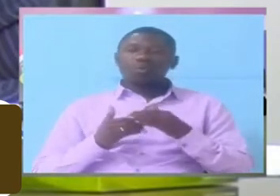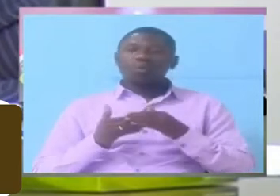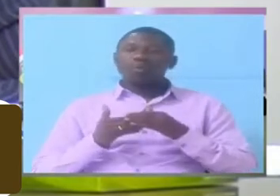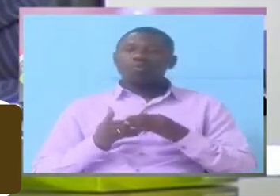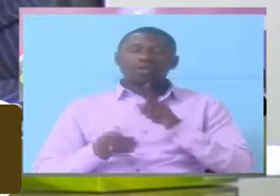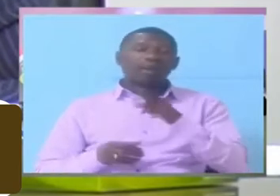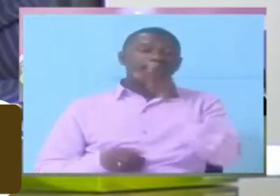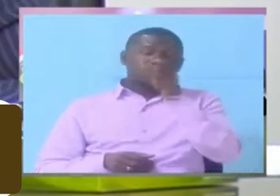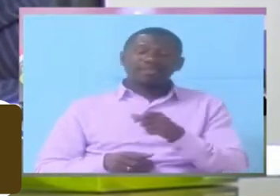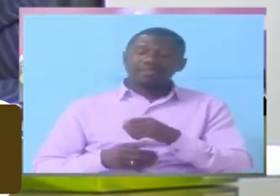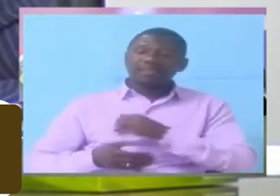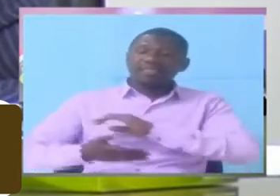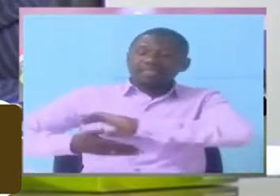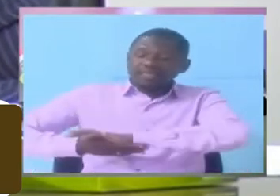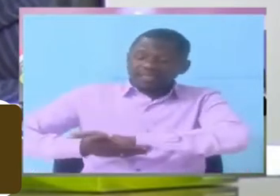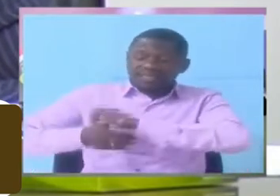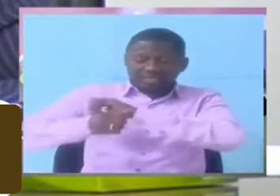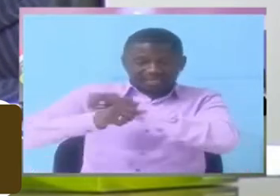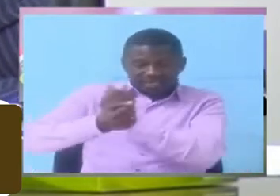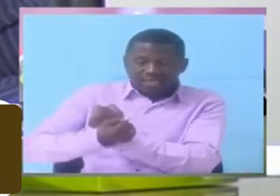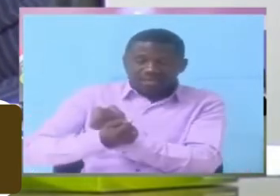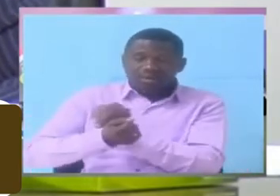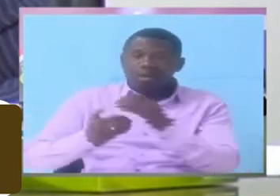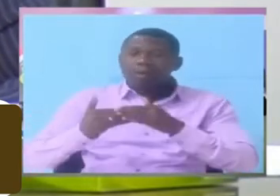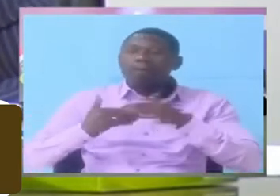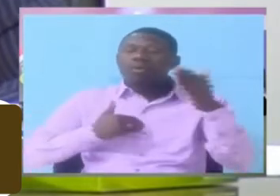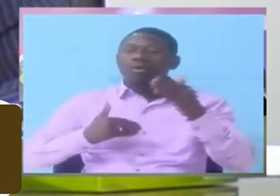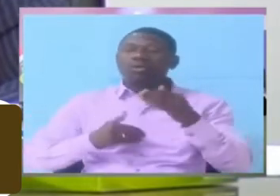more than the allowed limits on the law.